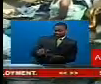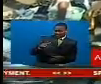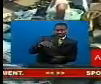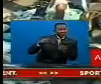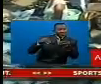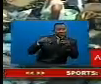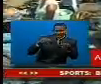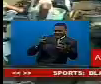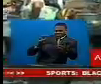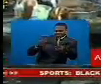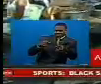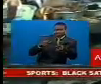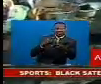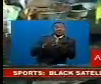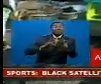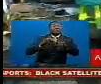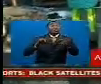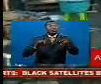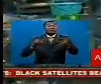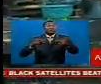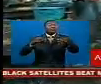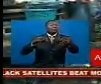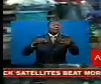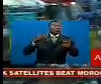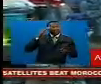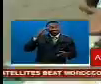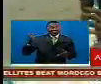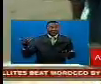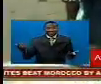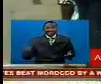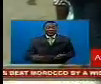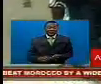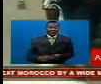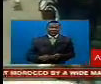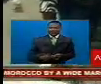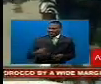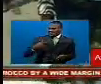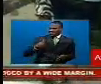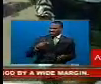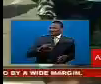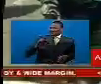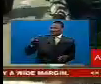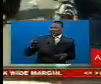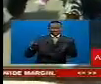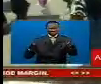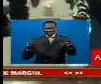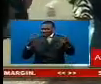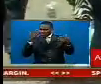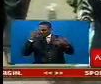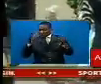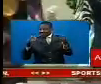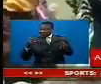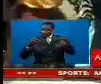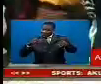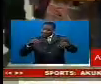main market to find out why some traders prefer to sell on the streets. We don't have anywhere to sell our goods.